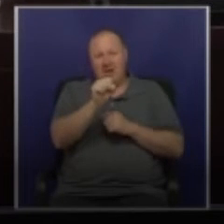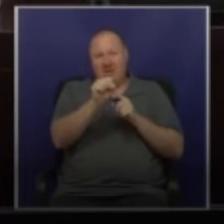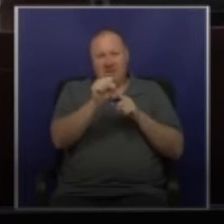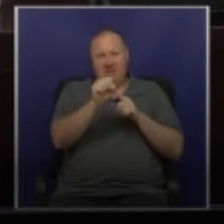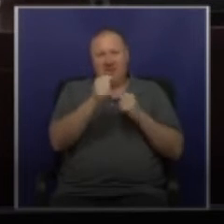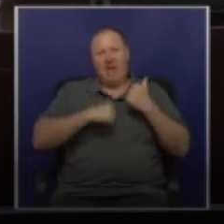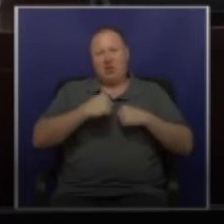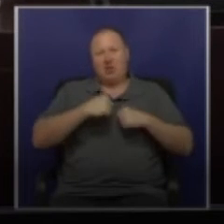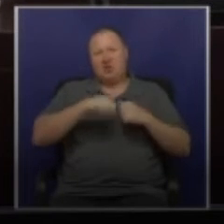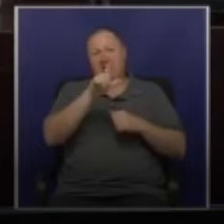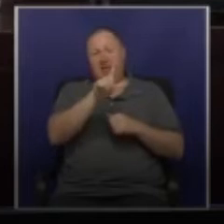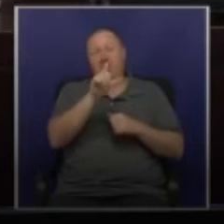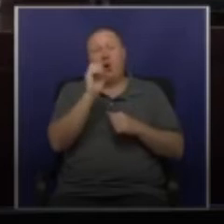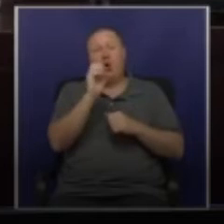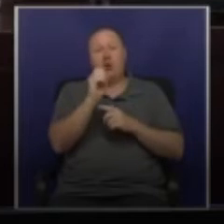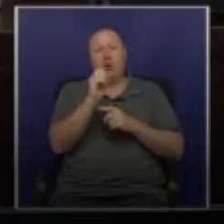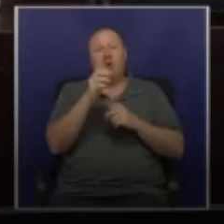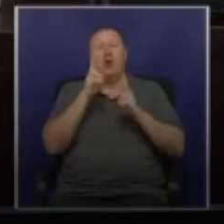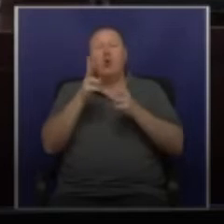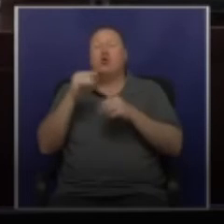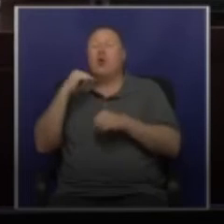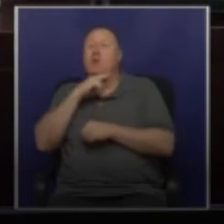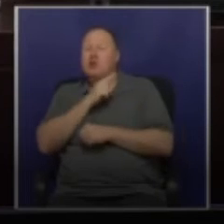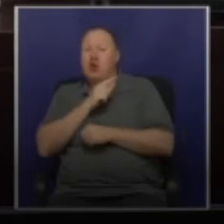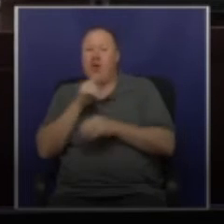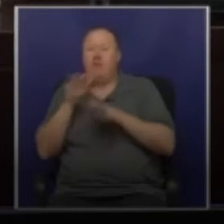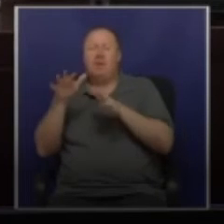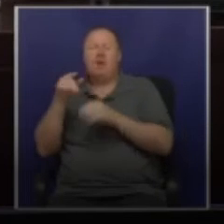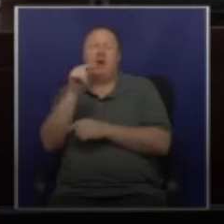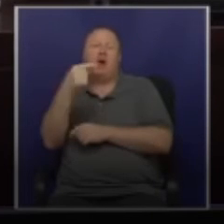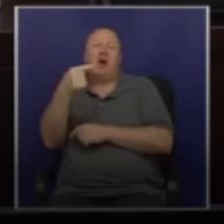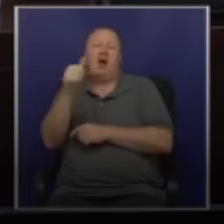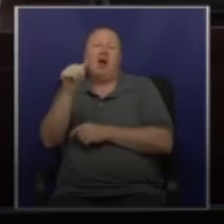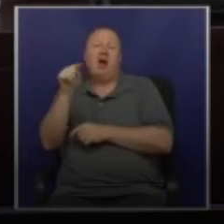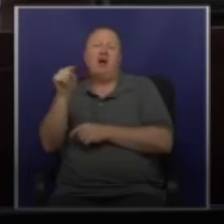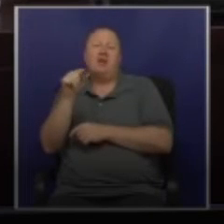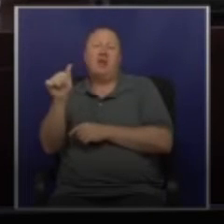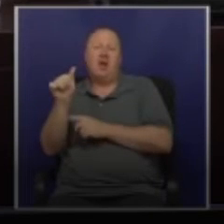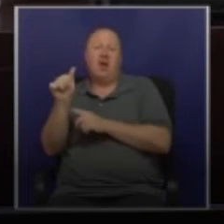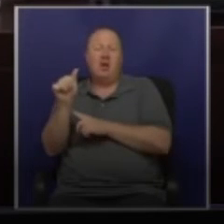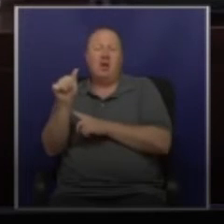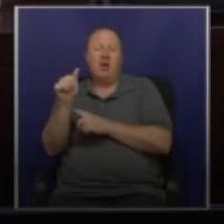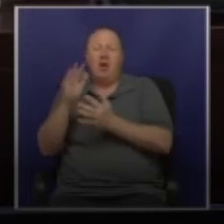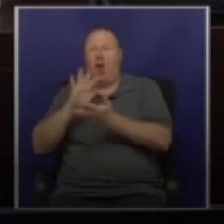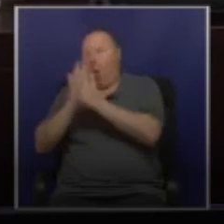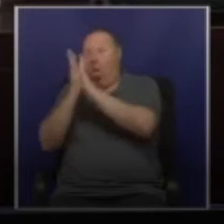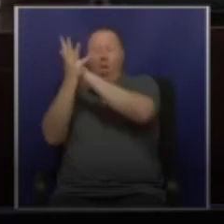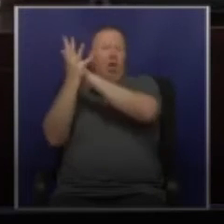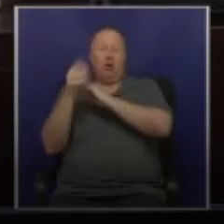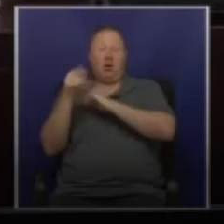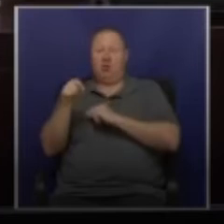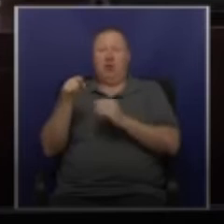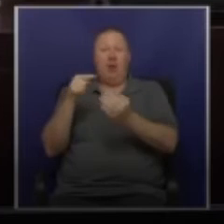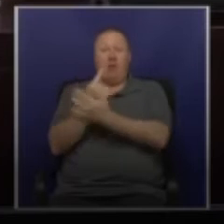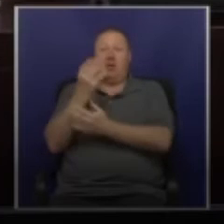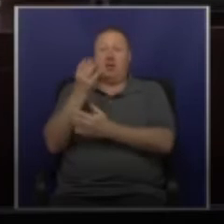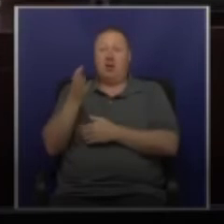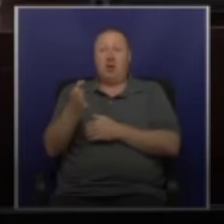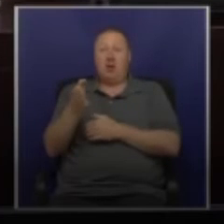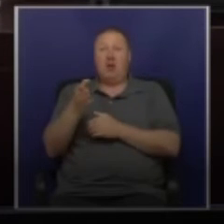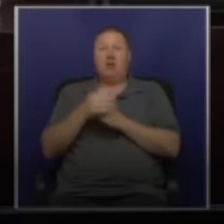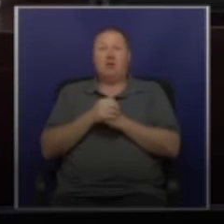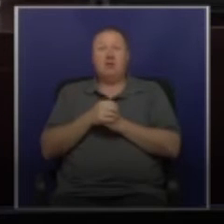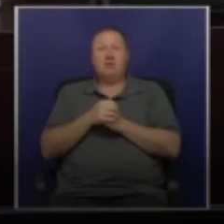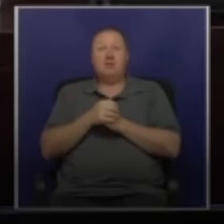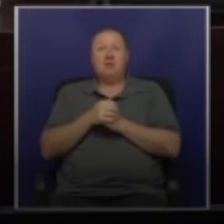of October also betrayed the people of Gaza, unleashing a calamity that is unprecedented in living